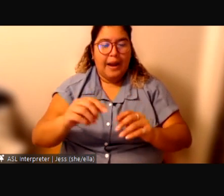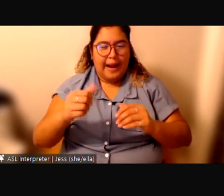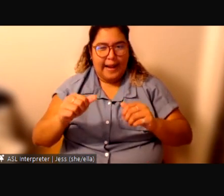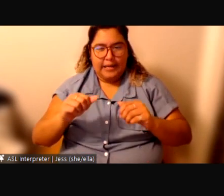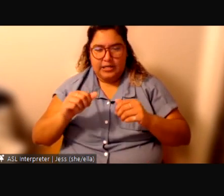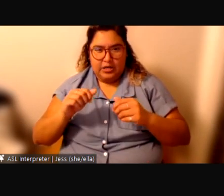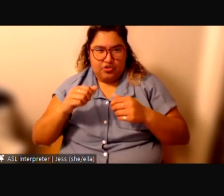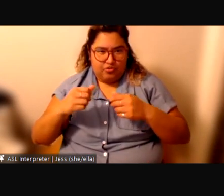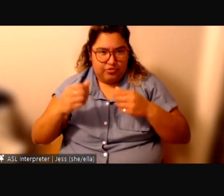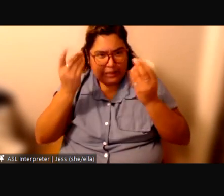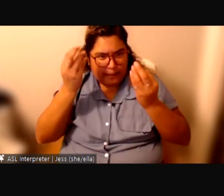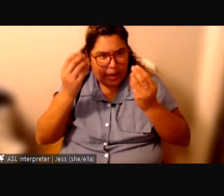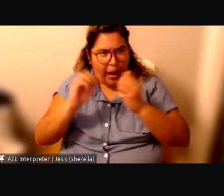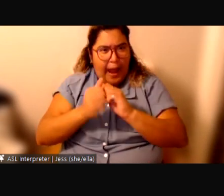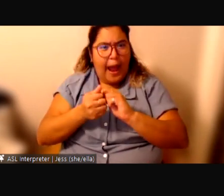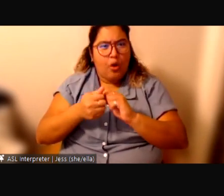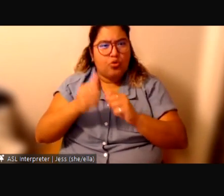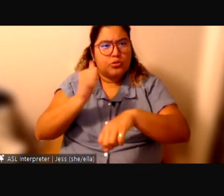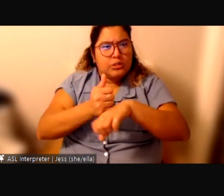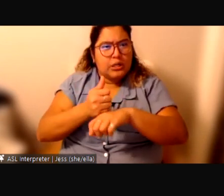and public health reporting strategies.